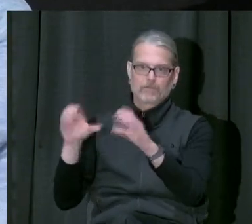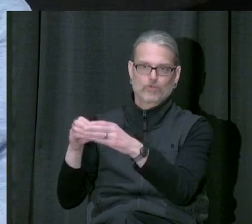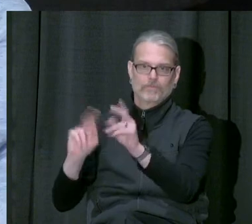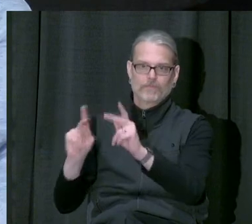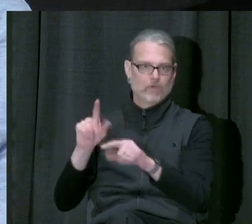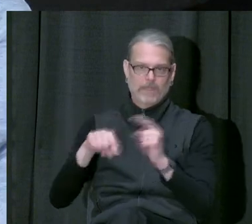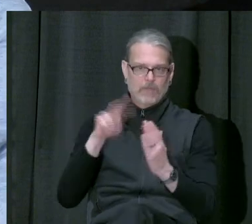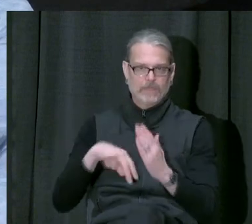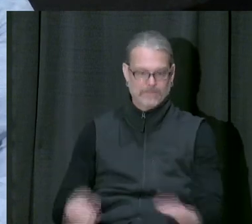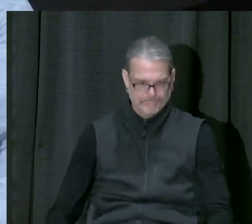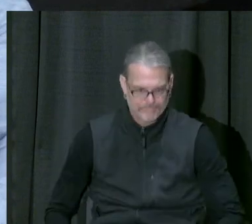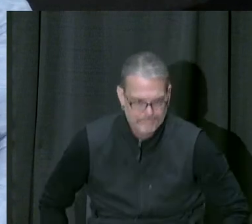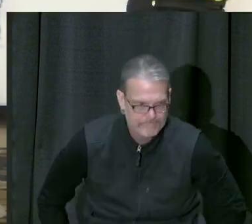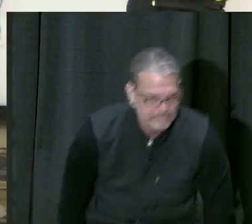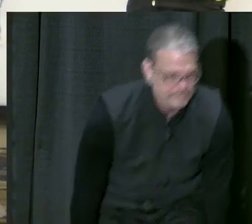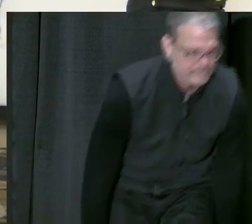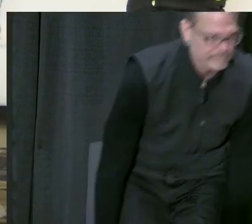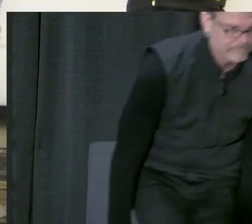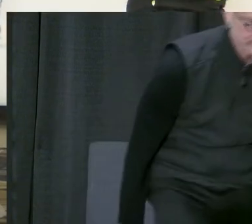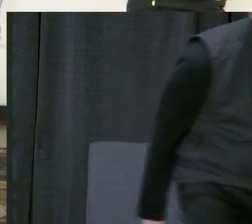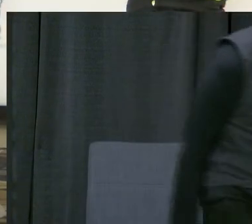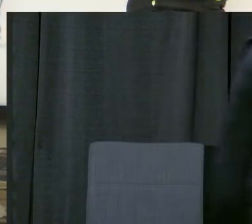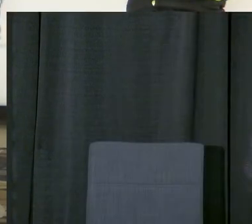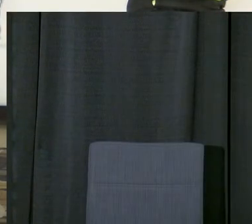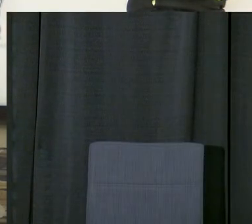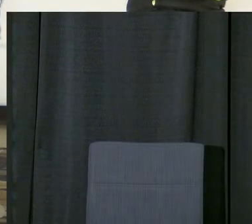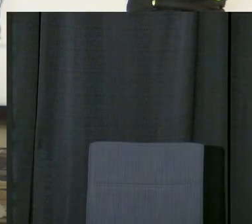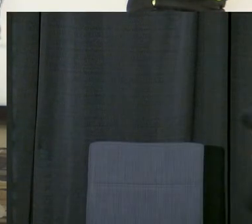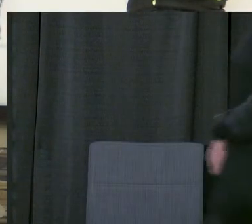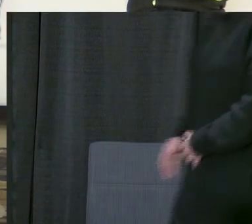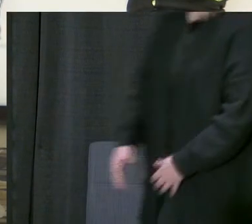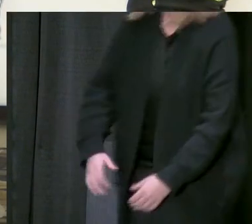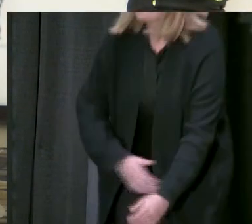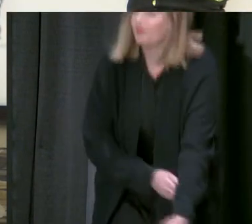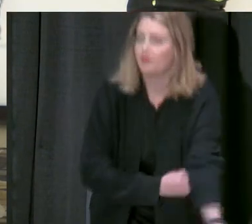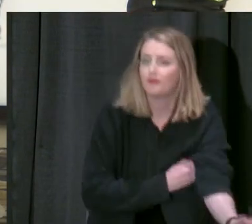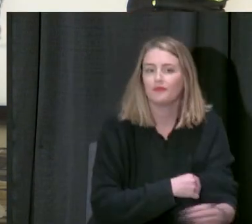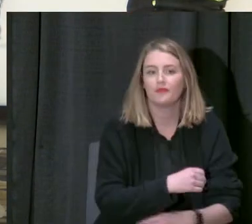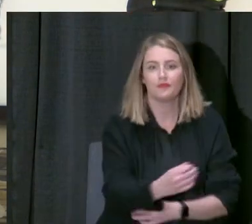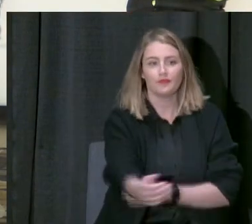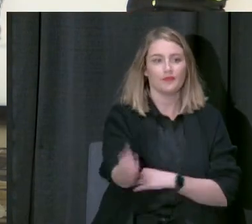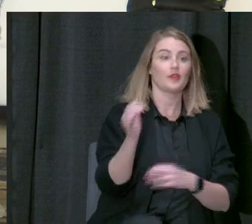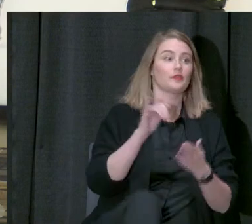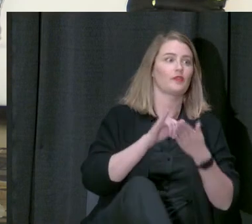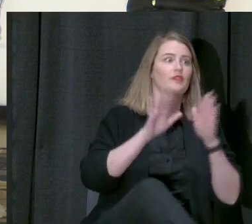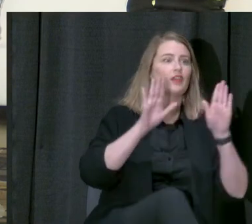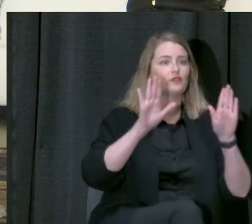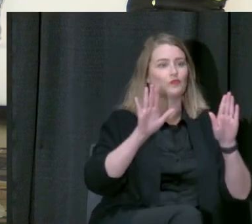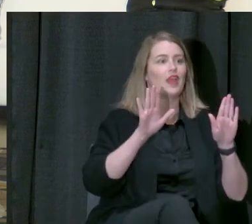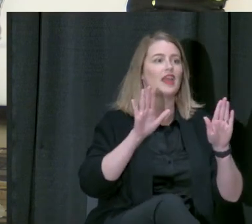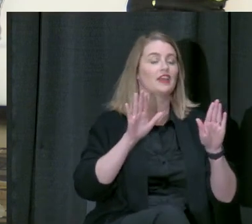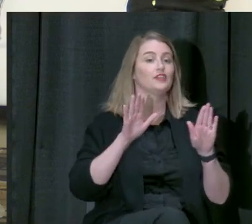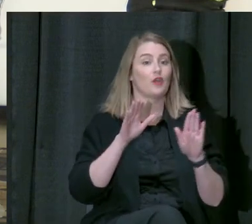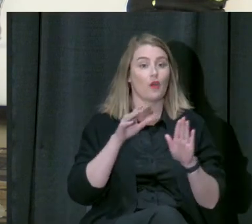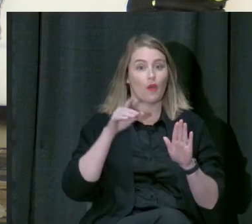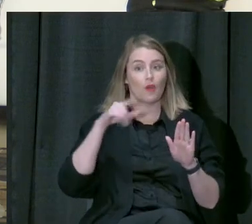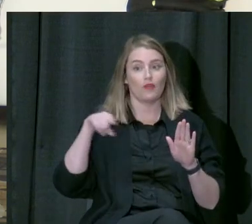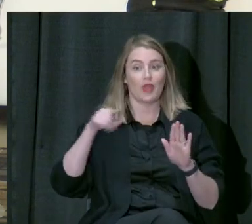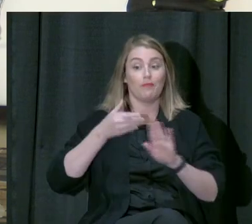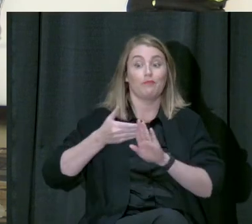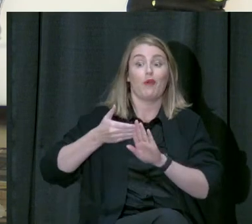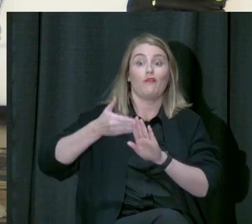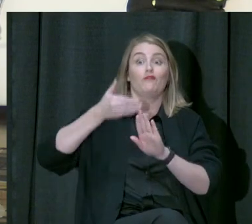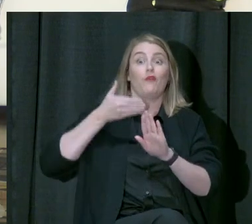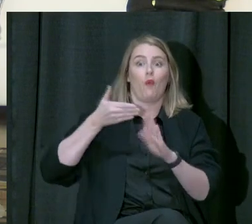population. So that's good in their part because they're doing something preemptive before the fear kicks in and they really are dealing